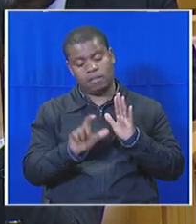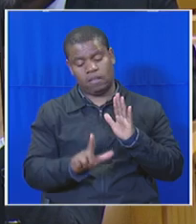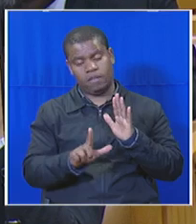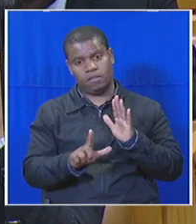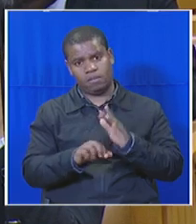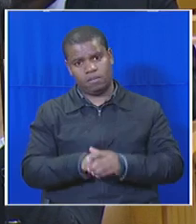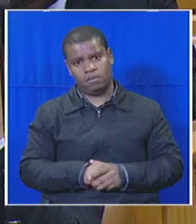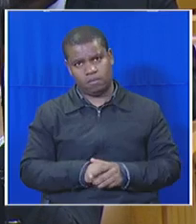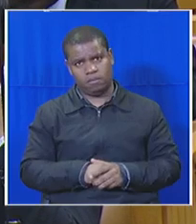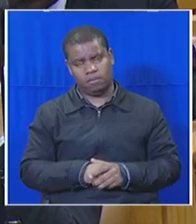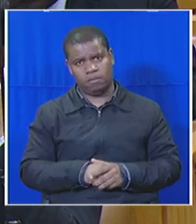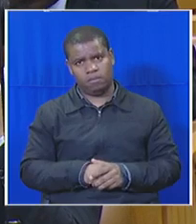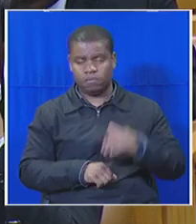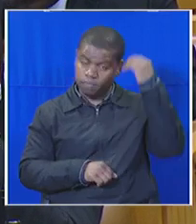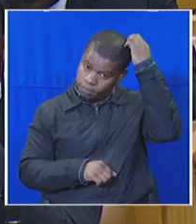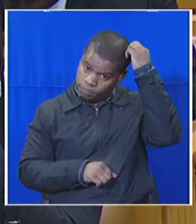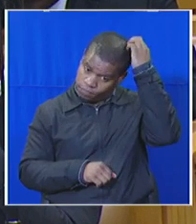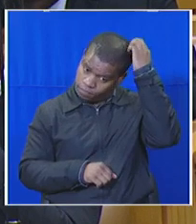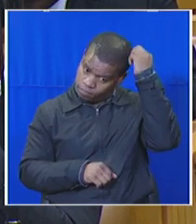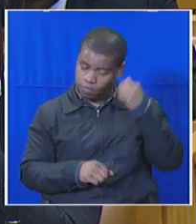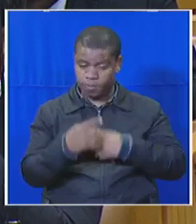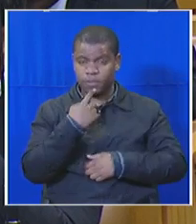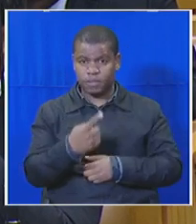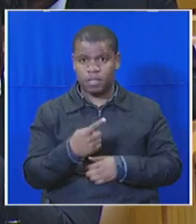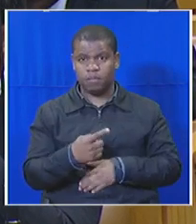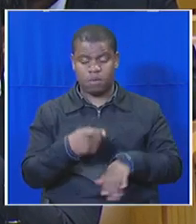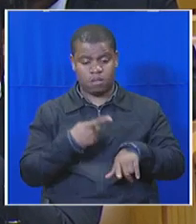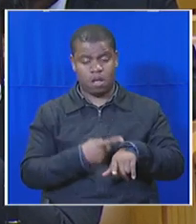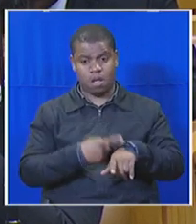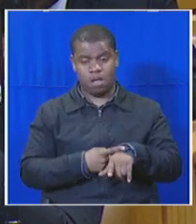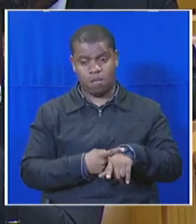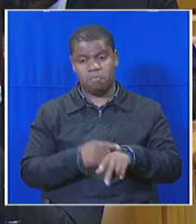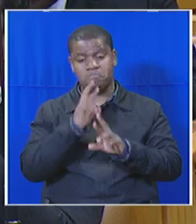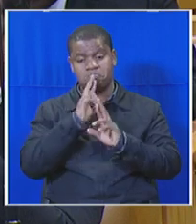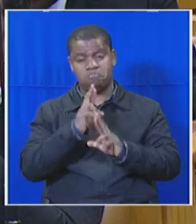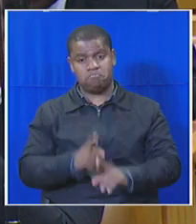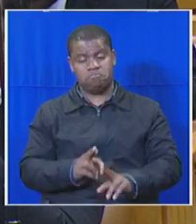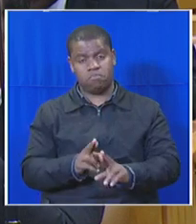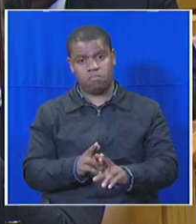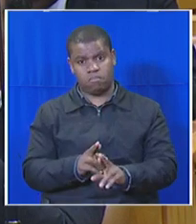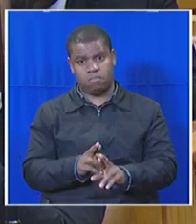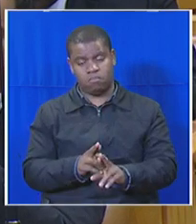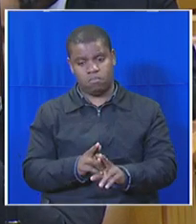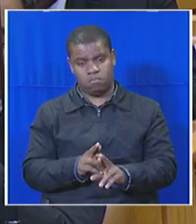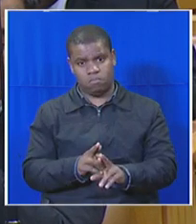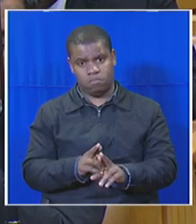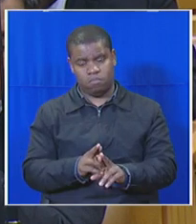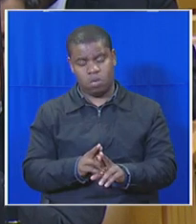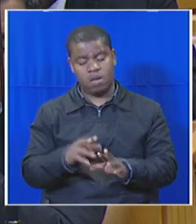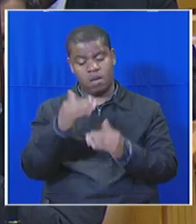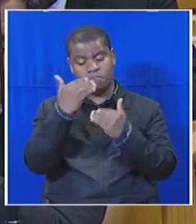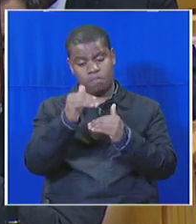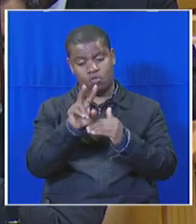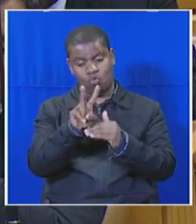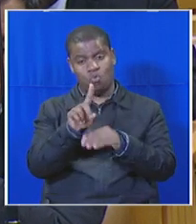well, 6 of 7, where it stated that the time for ministerial responses, in fact 6, sorry, is limited to 2